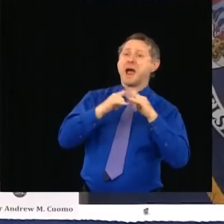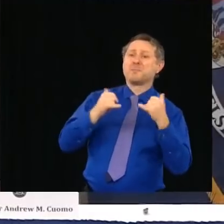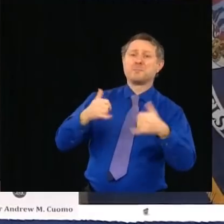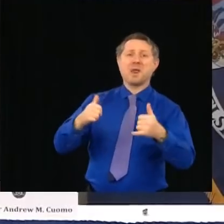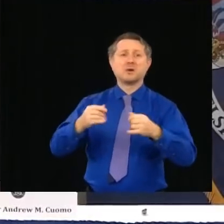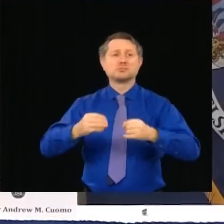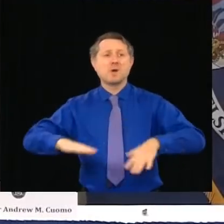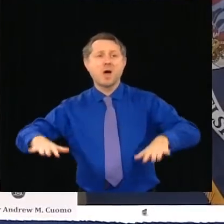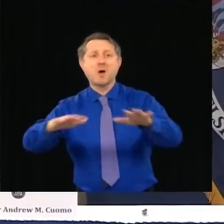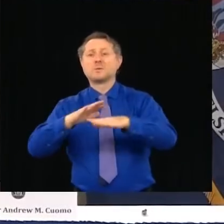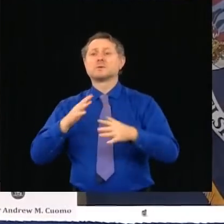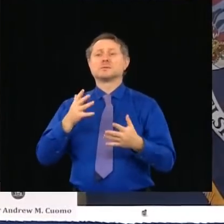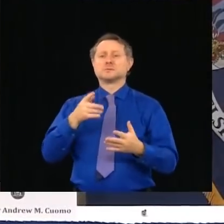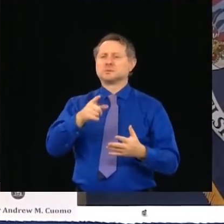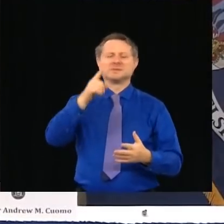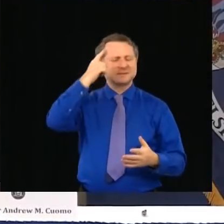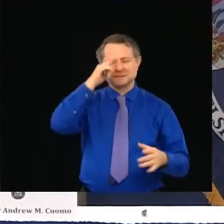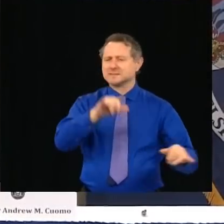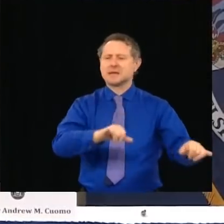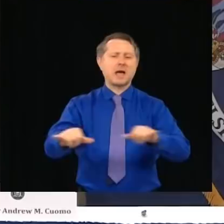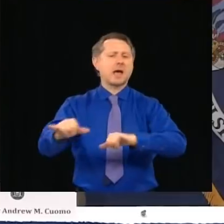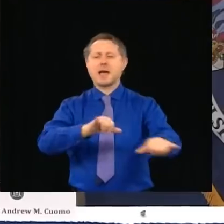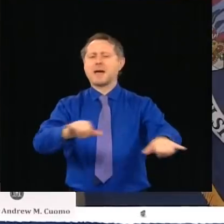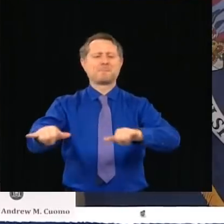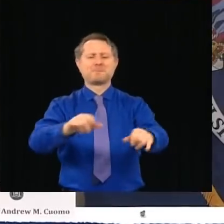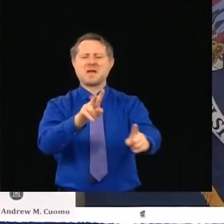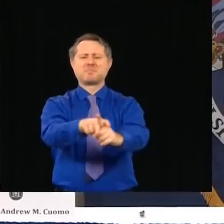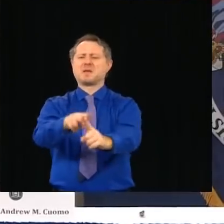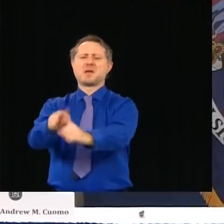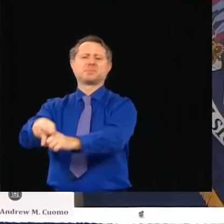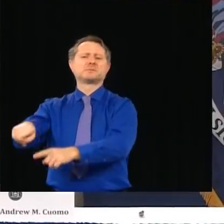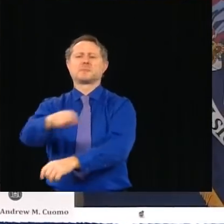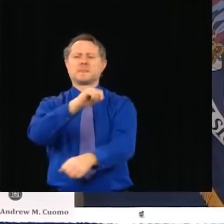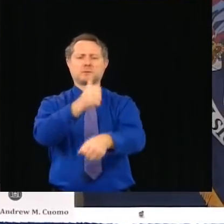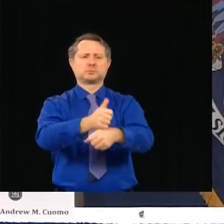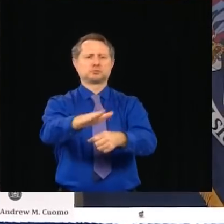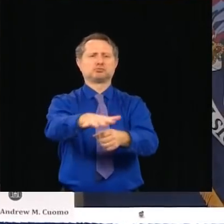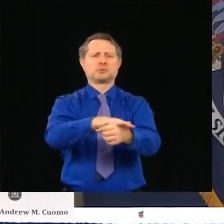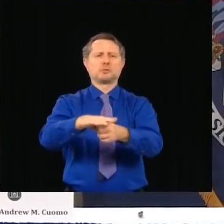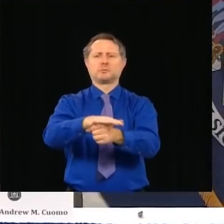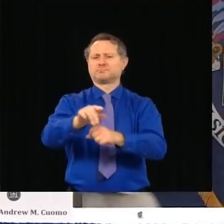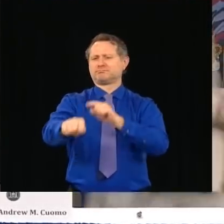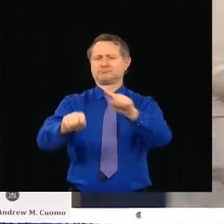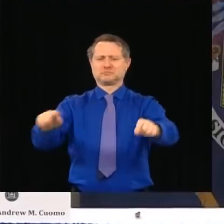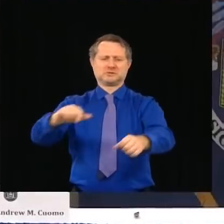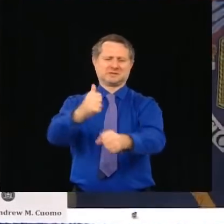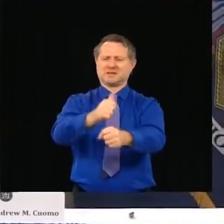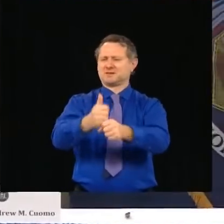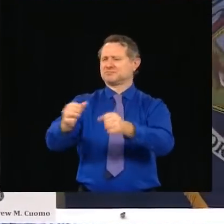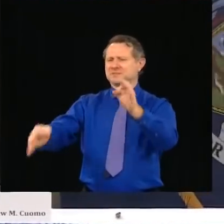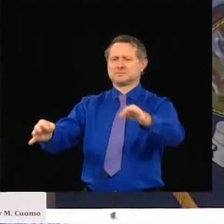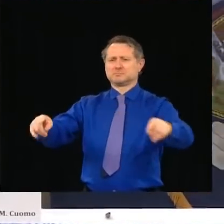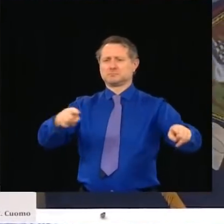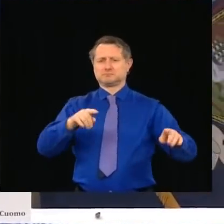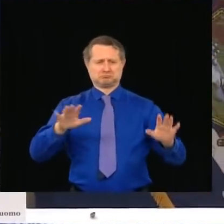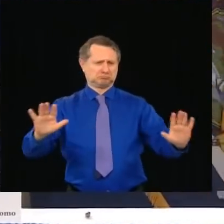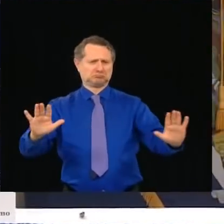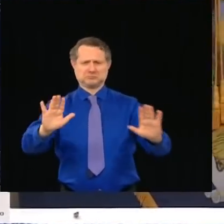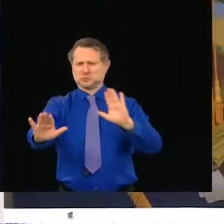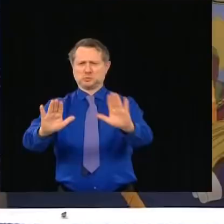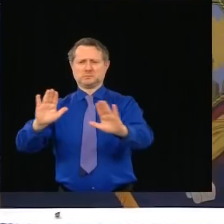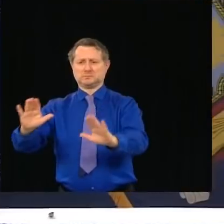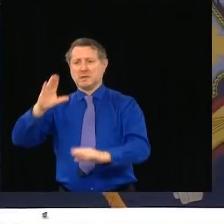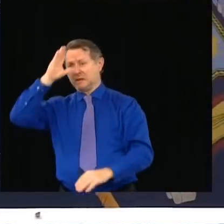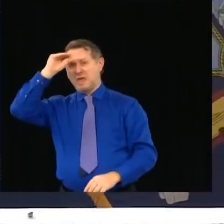lessons, Same thing. They'll all be, they go by region. Camps go by regions. so that's their decision? To members of